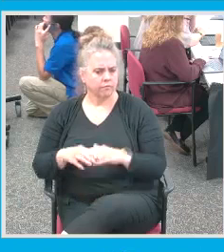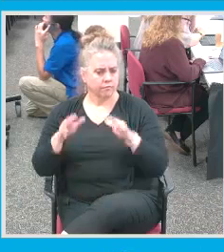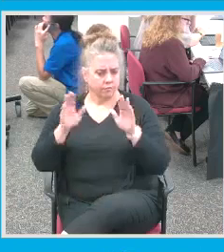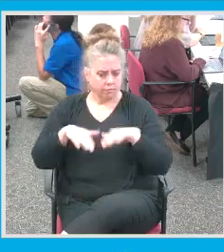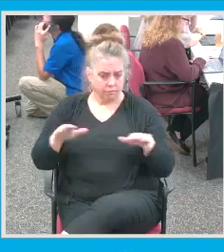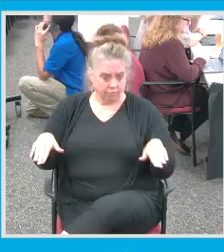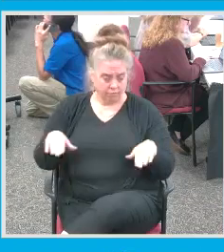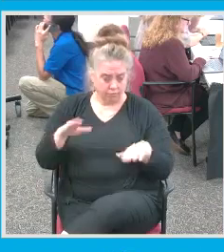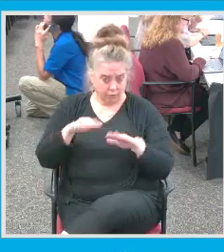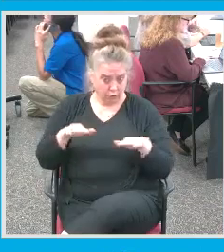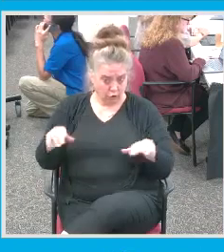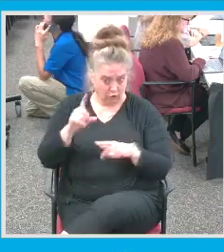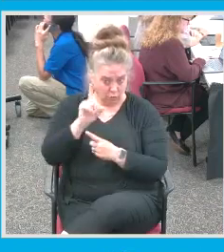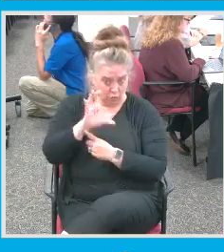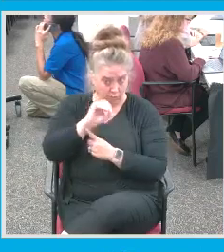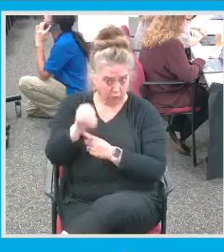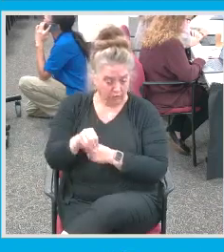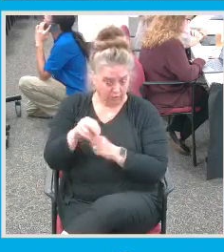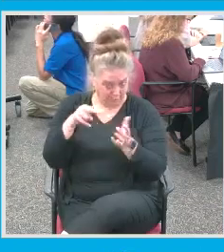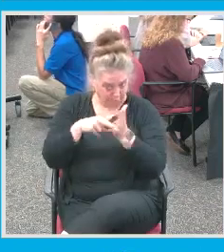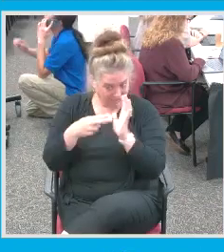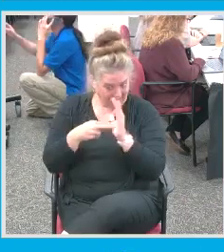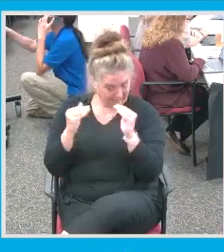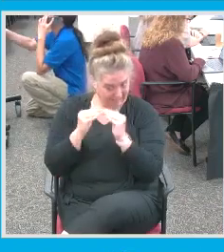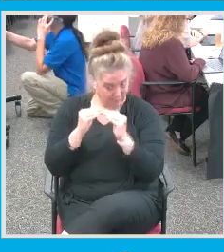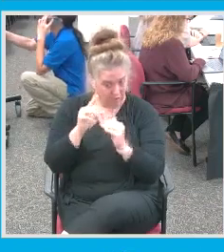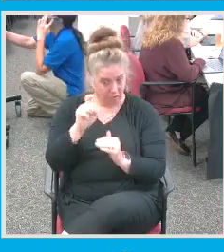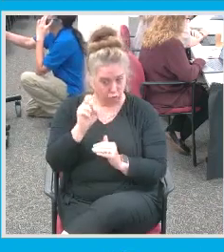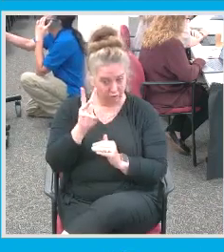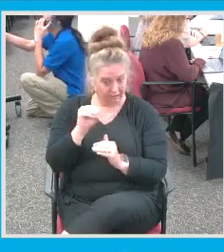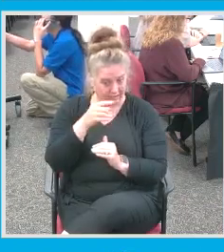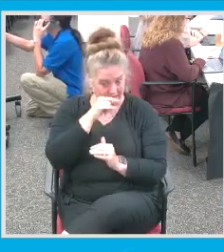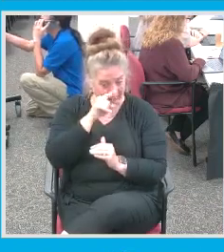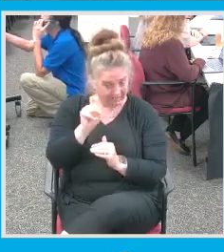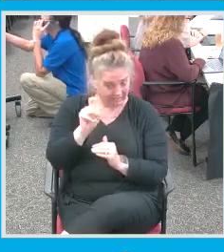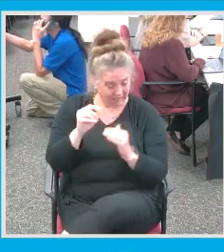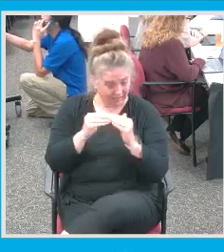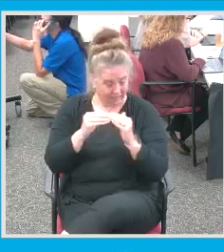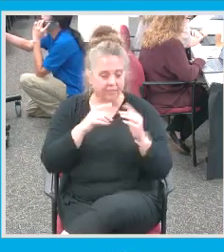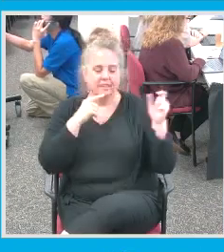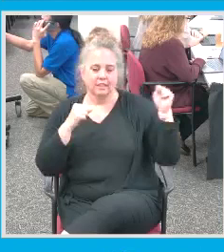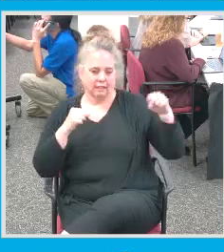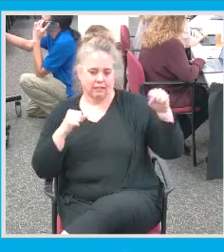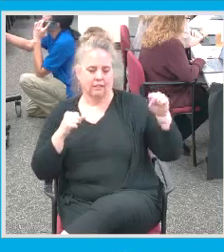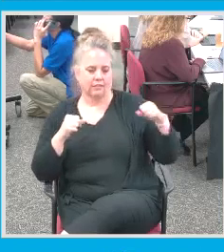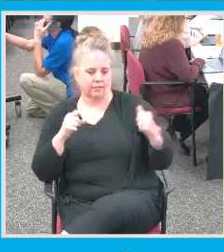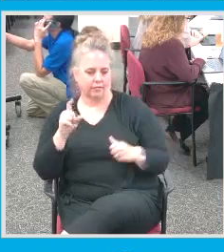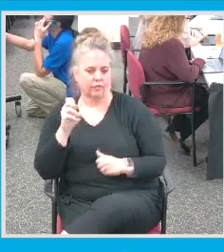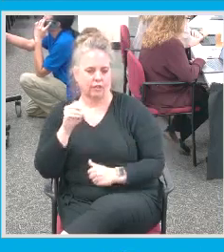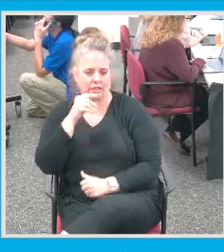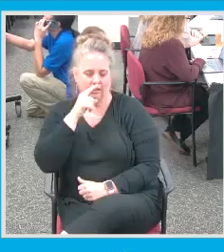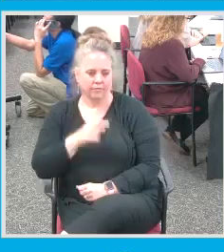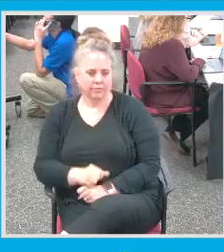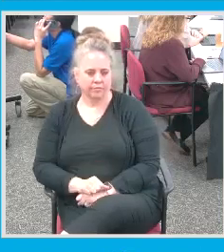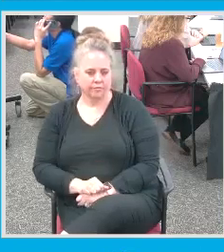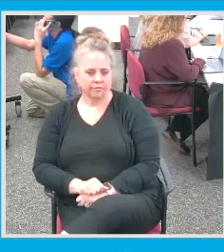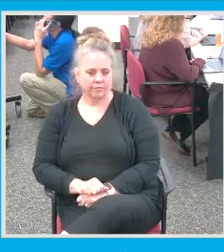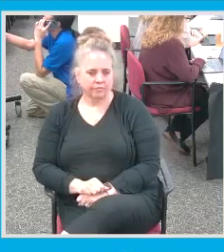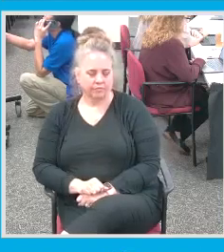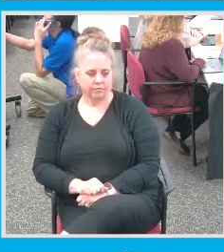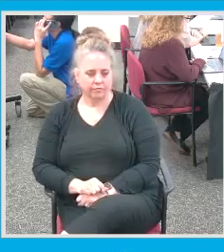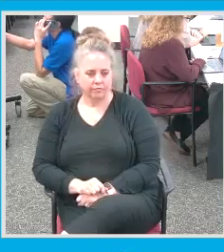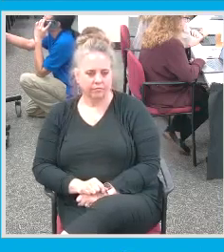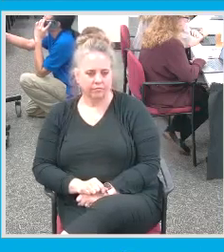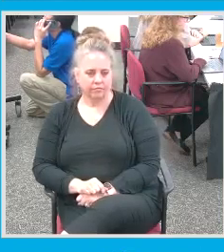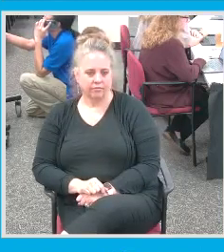kids, right? I've got that number right? Yes. Okay, so 100% of those 160 kids, by the time